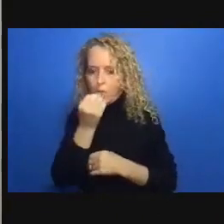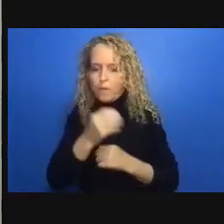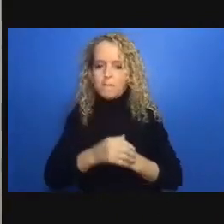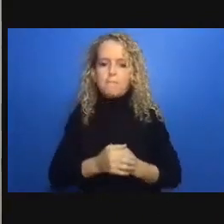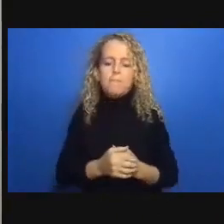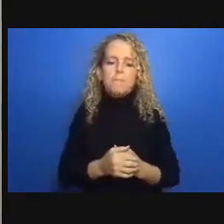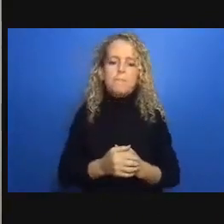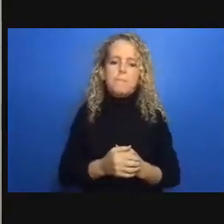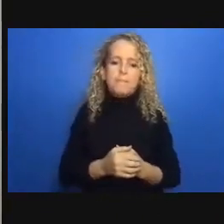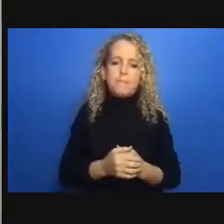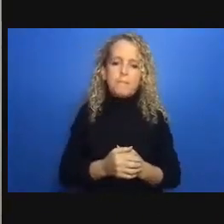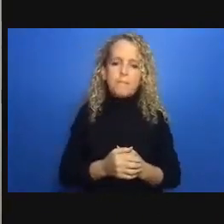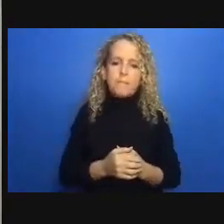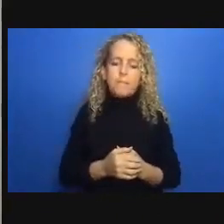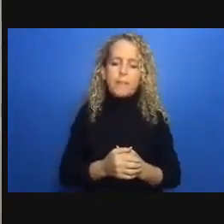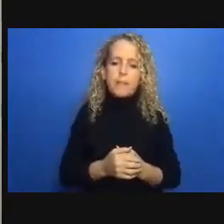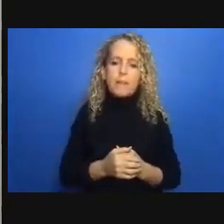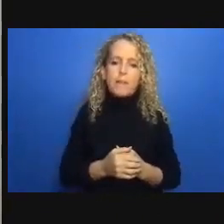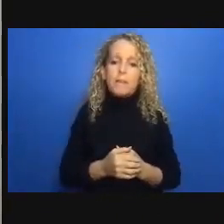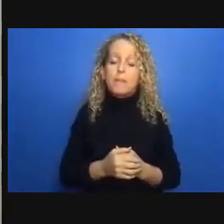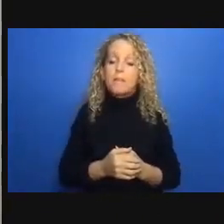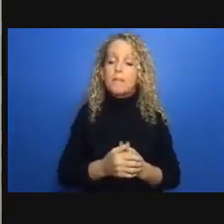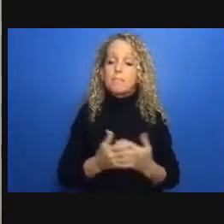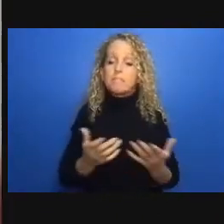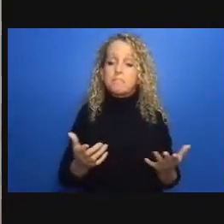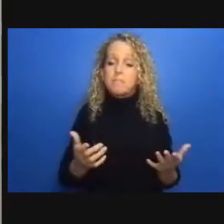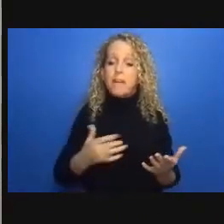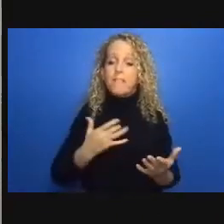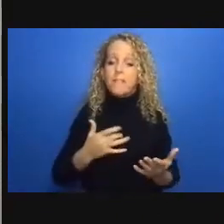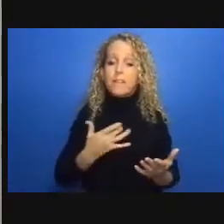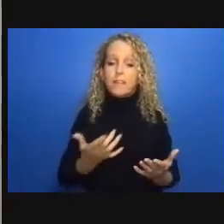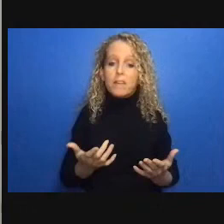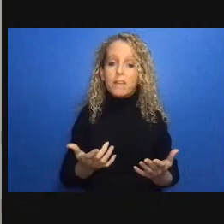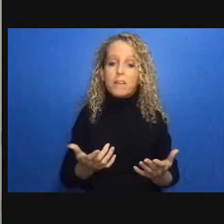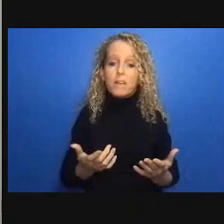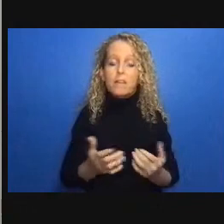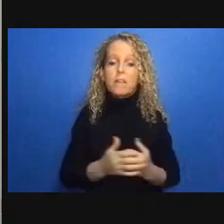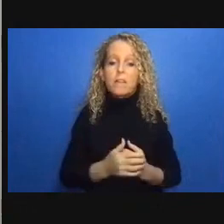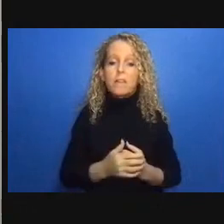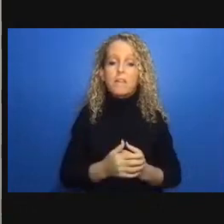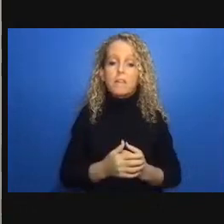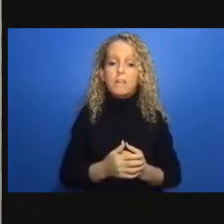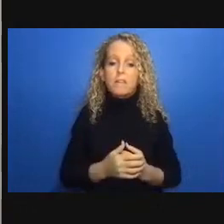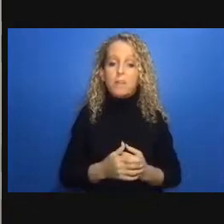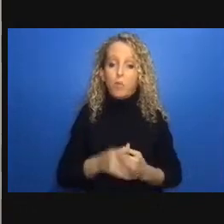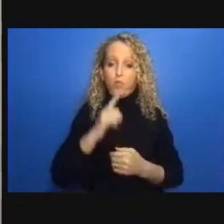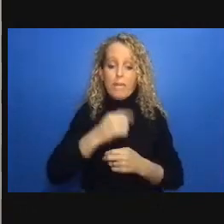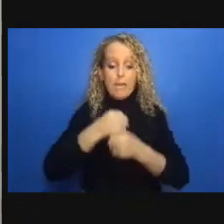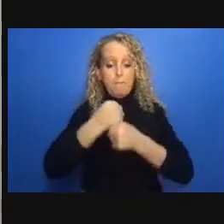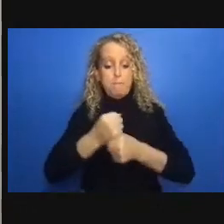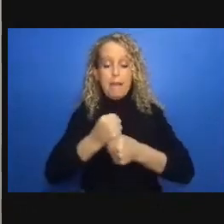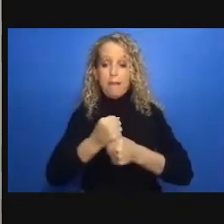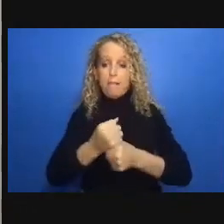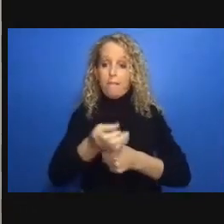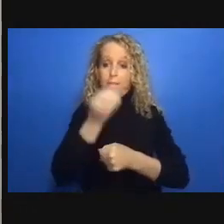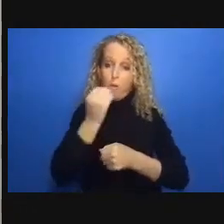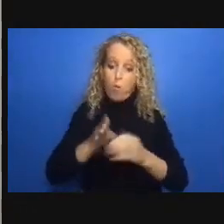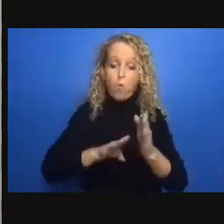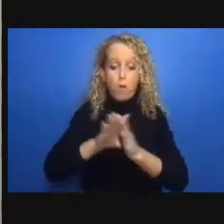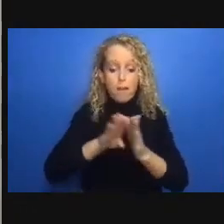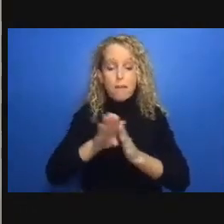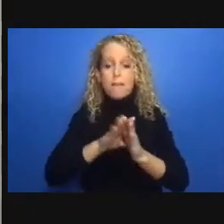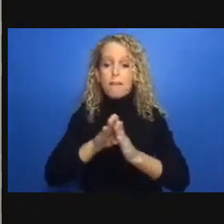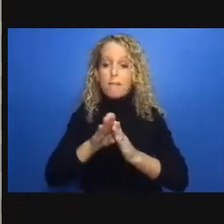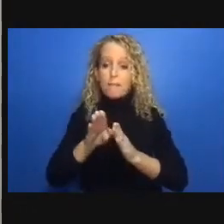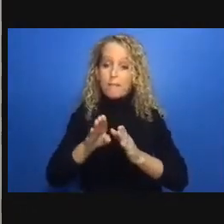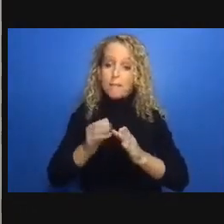And for me, this means, you know, producing the food is not just the answer. There's a whole social and